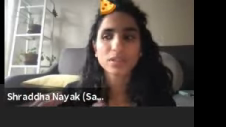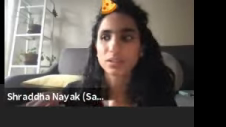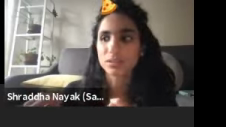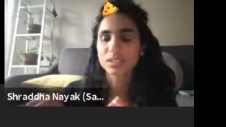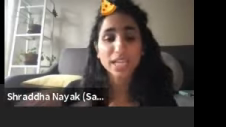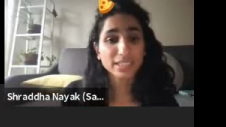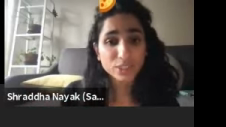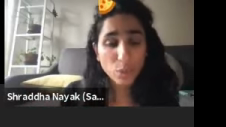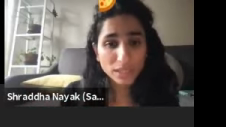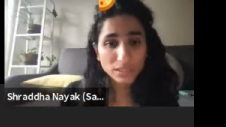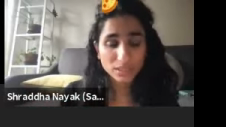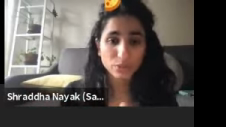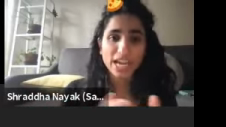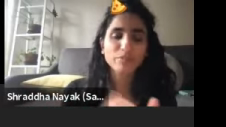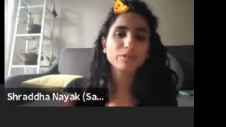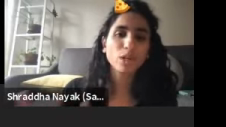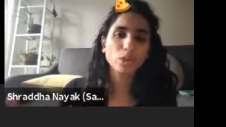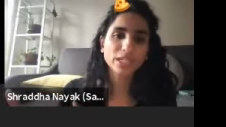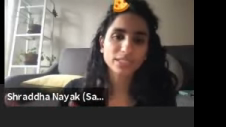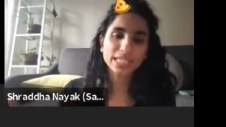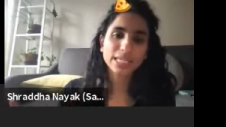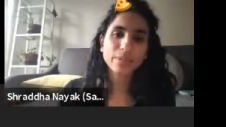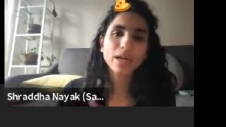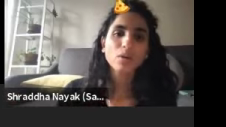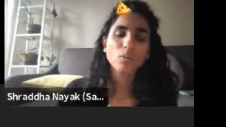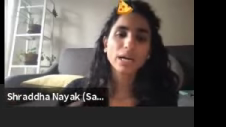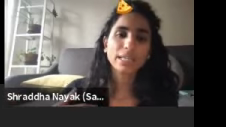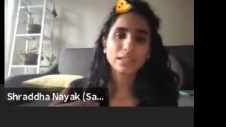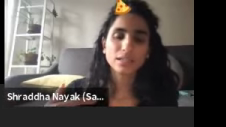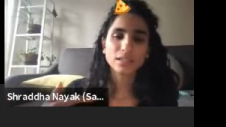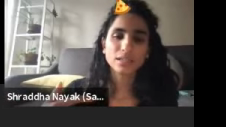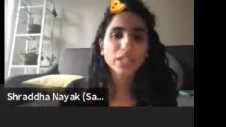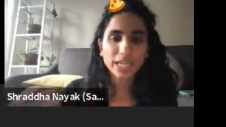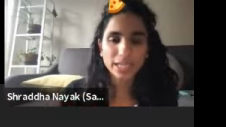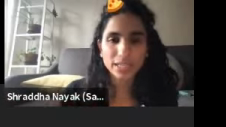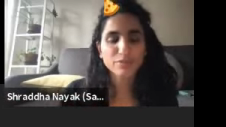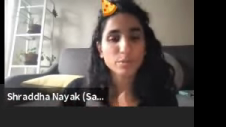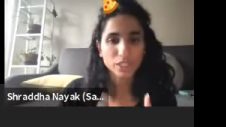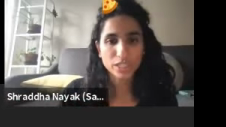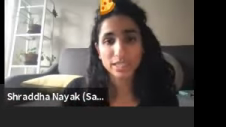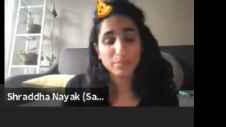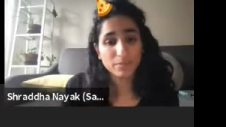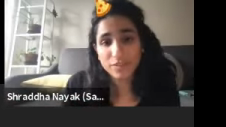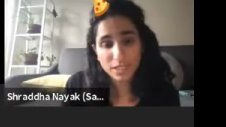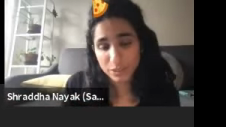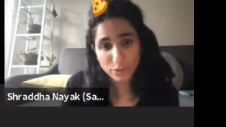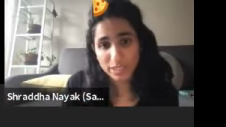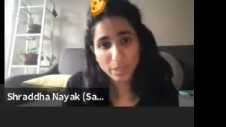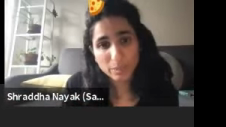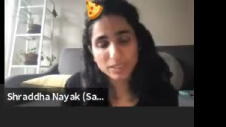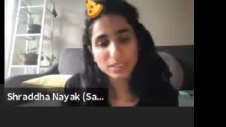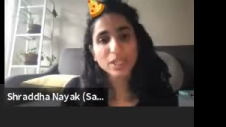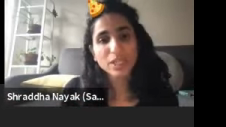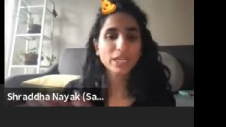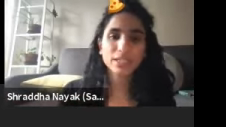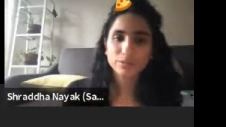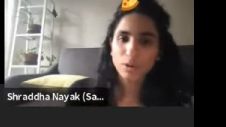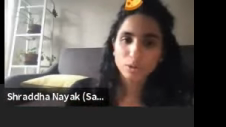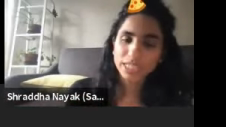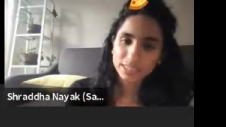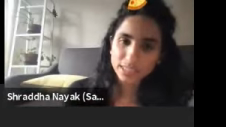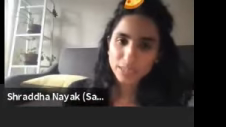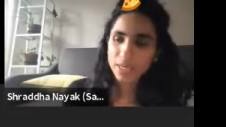what the scientist wants. So they have been following a scheme while communicating information in their, you know, in their papers. So